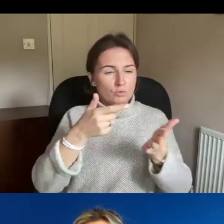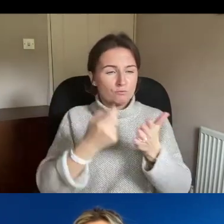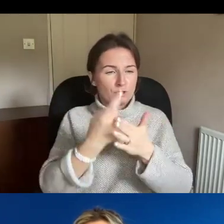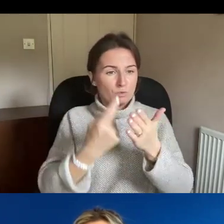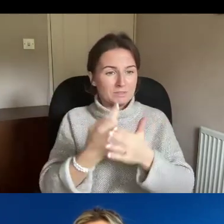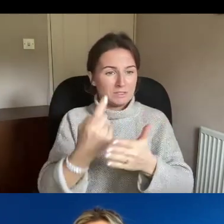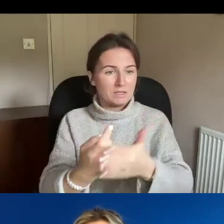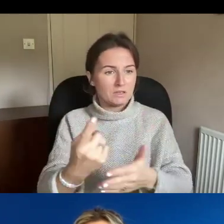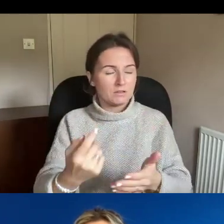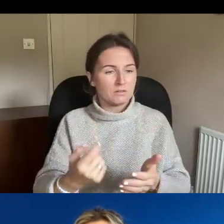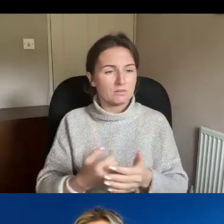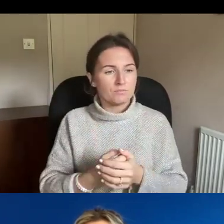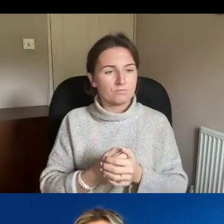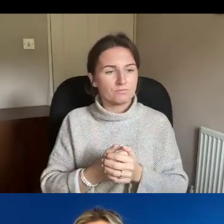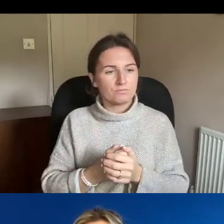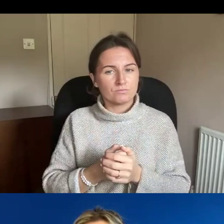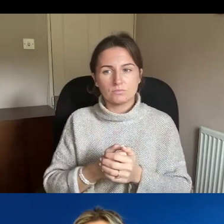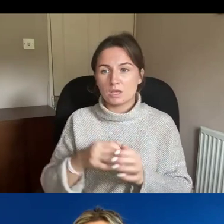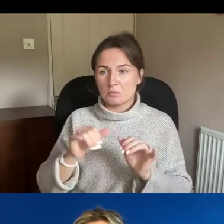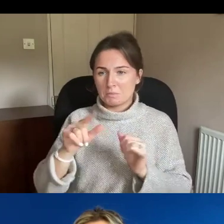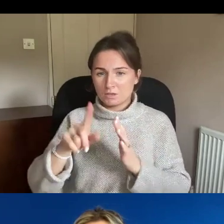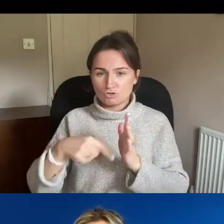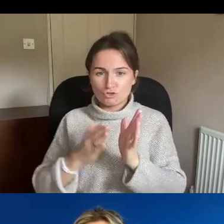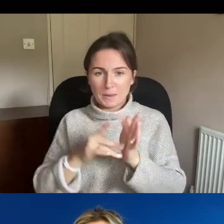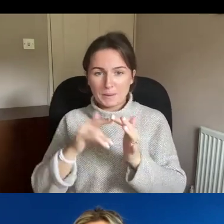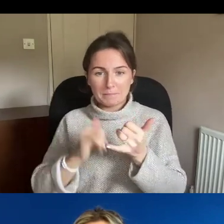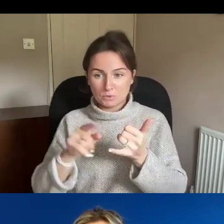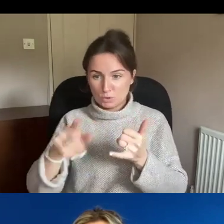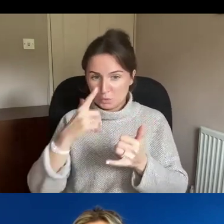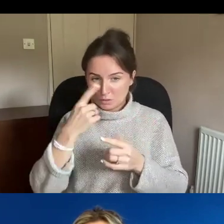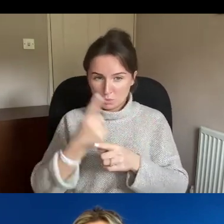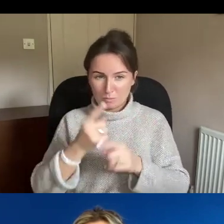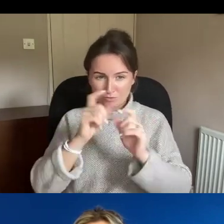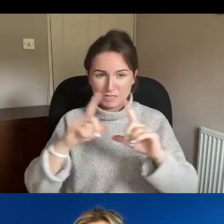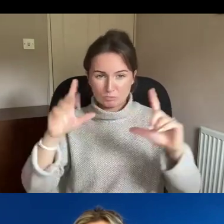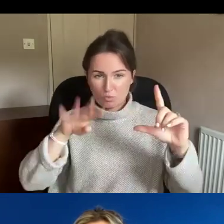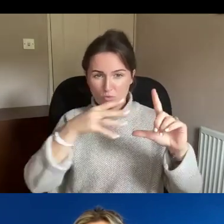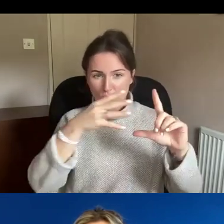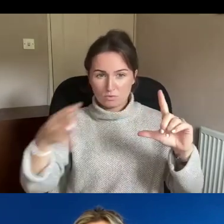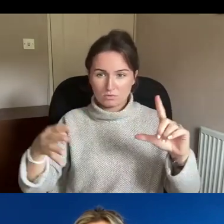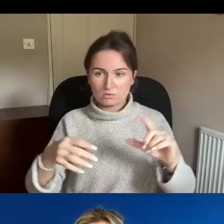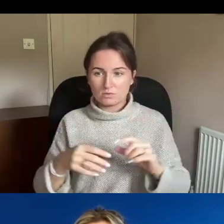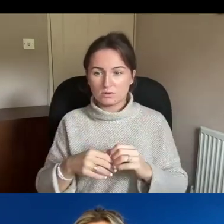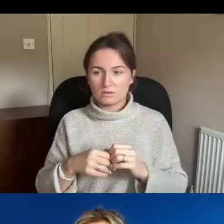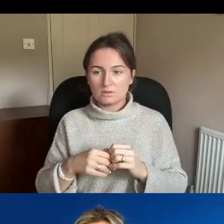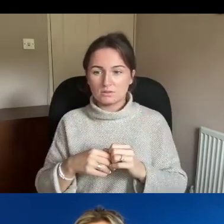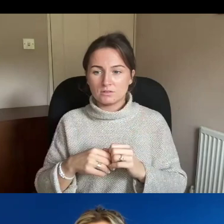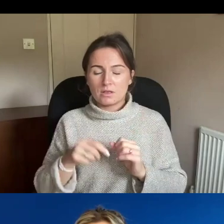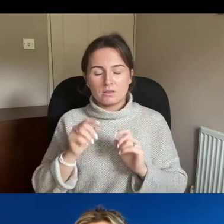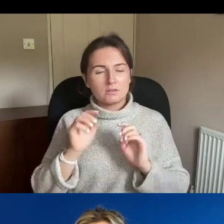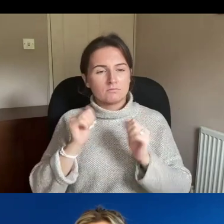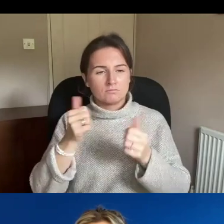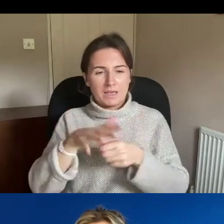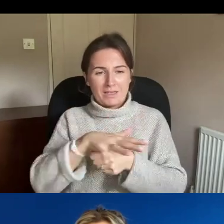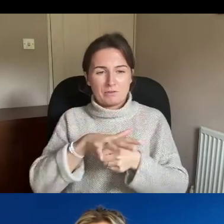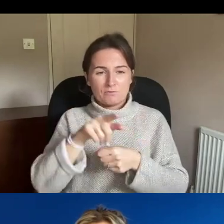probably, actually, James, maybe you should wax lyrical about dashboards, because you're a dashboard man. Yeah, this is a great area for people that are